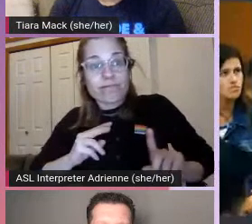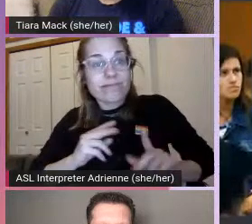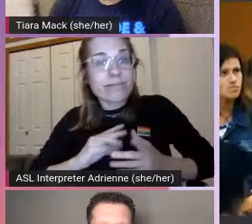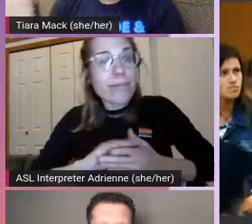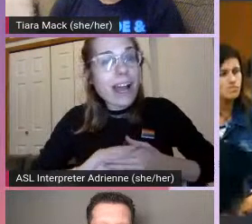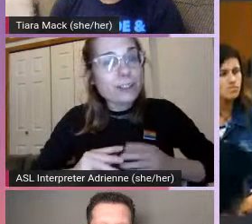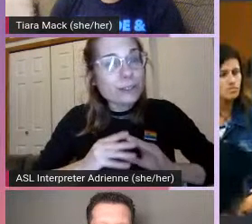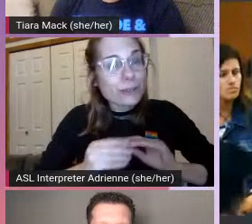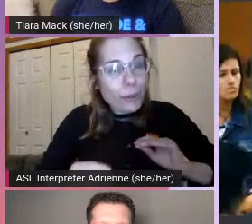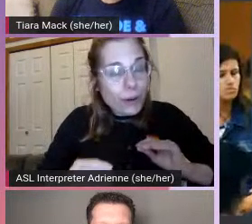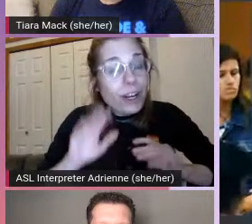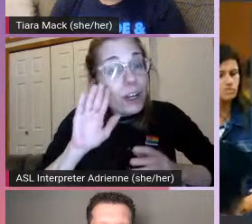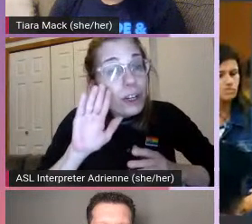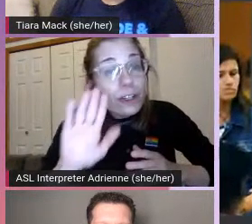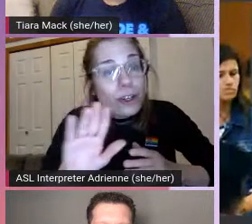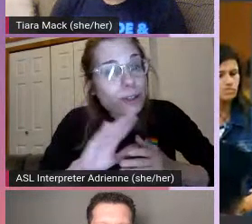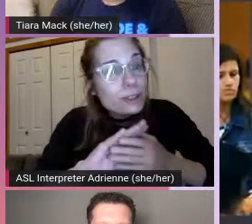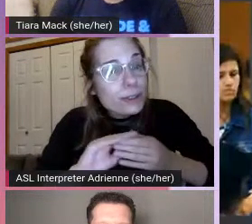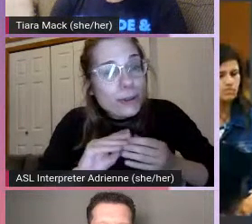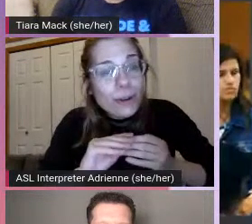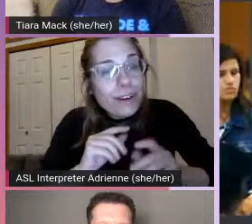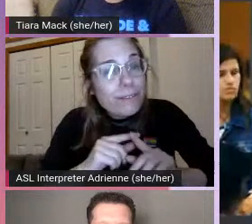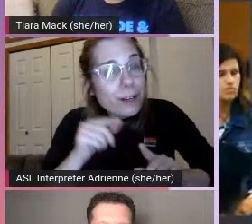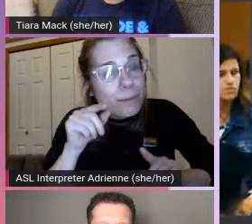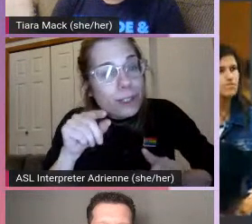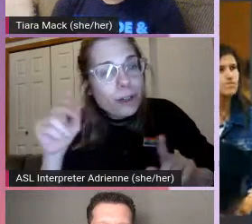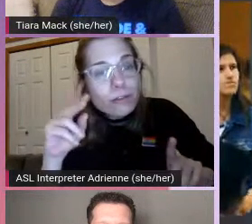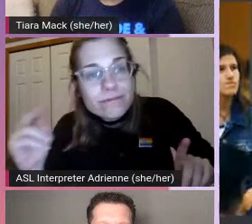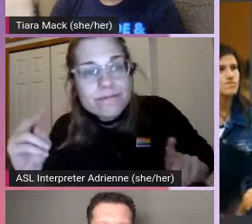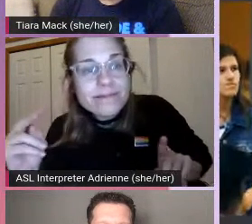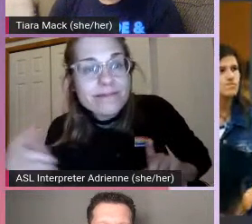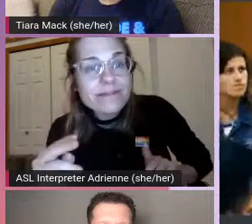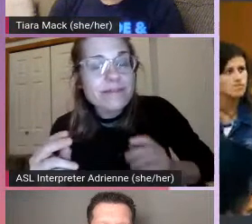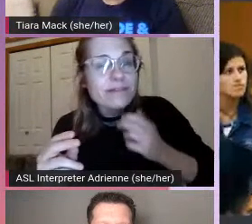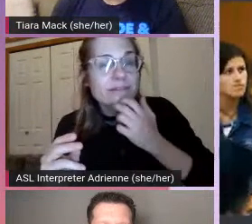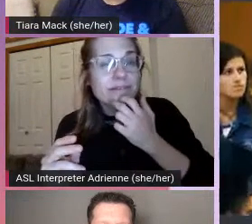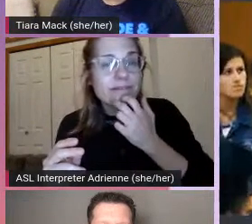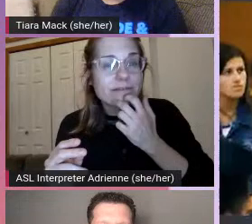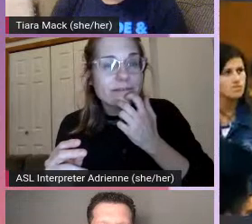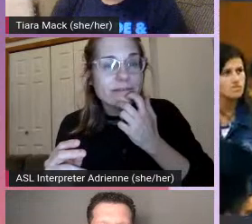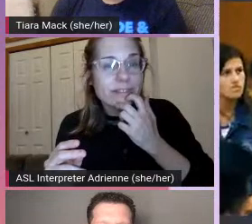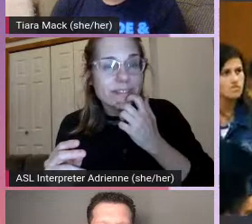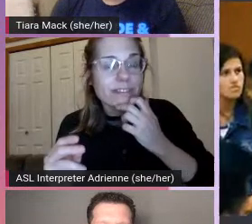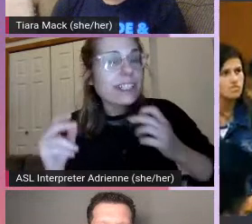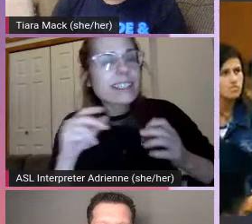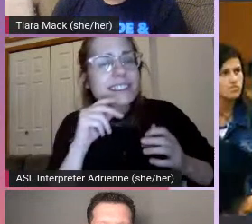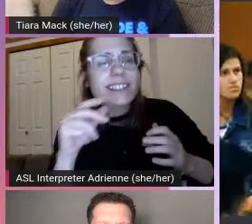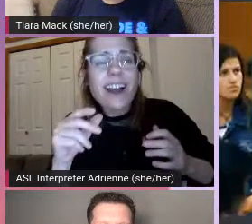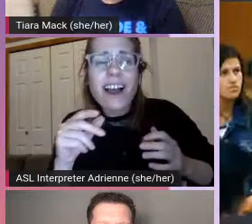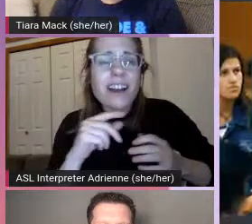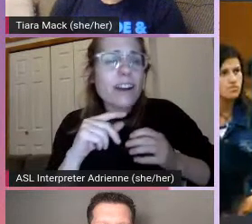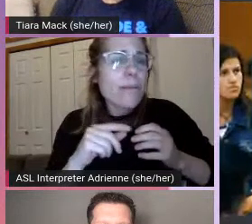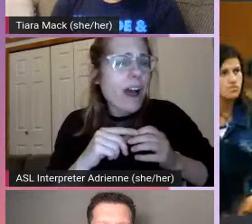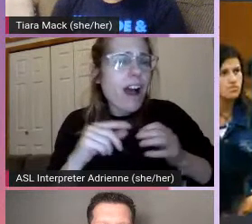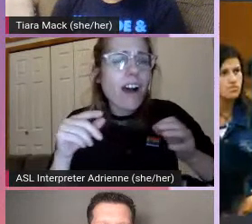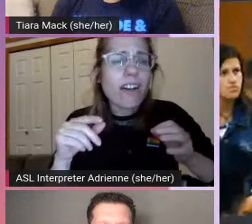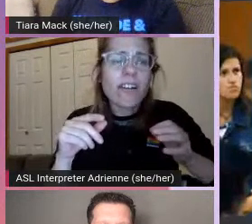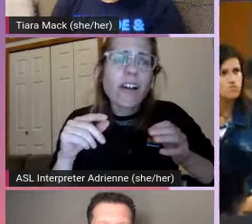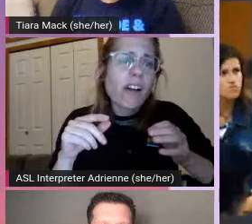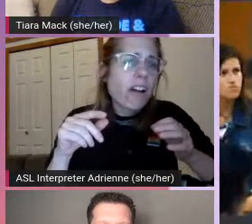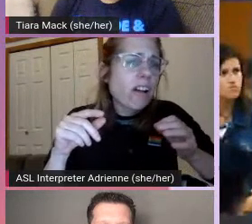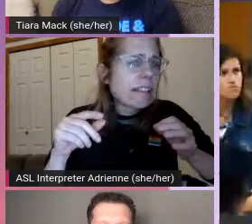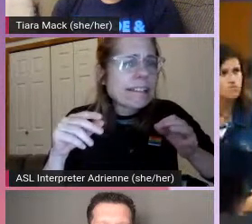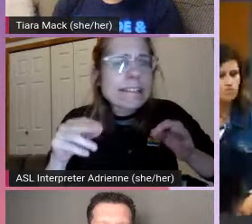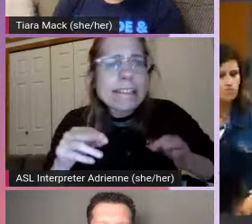a personal perspective. And then it's not about getting into the nitty-gritty of policies, but explaining how you and your community are